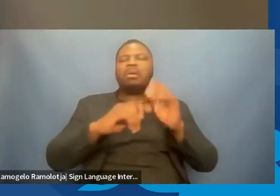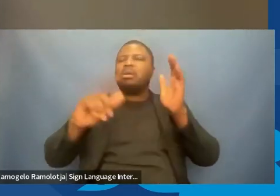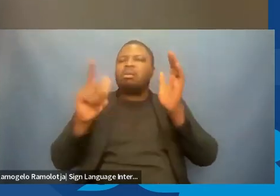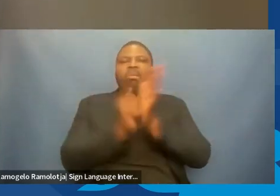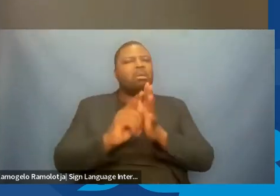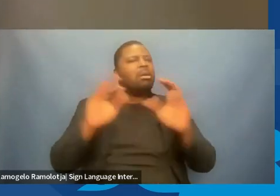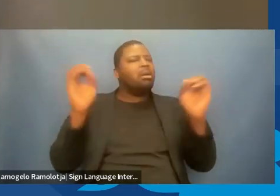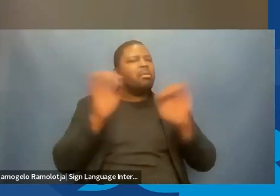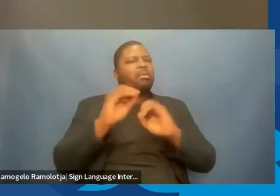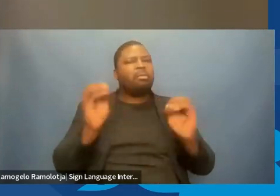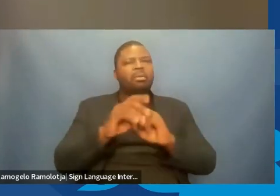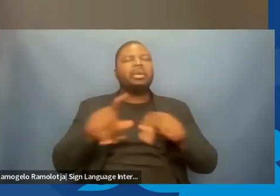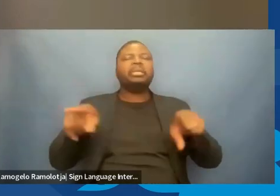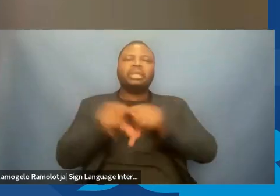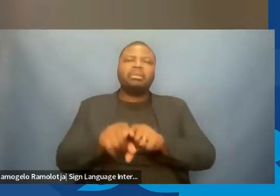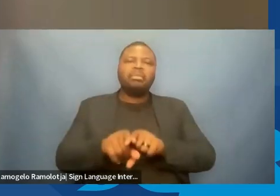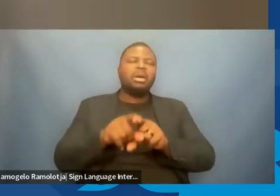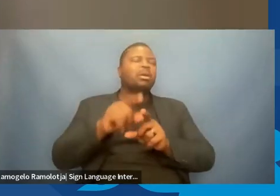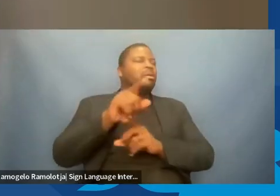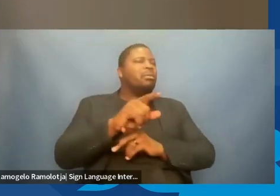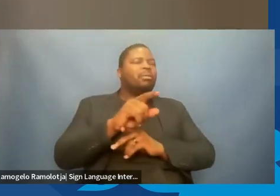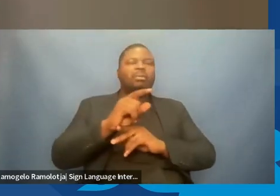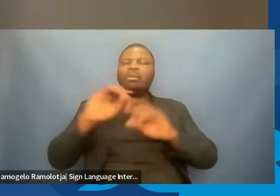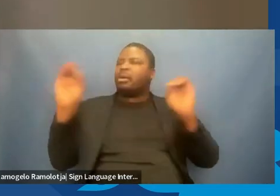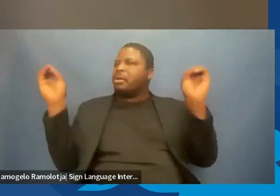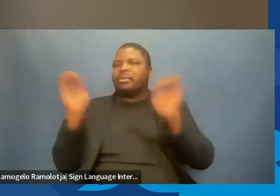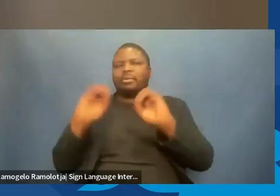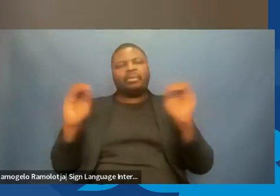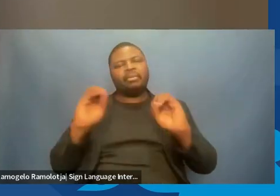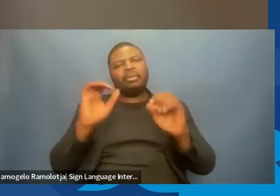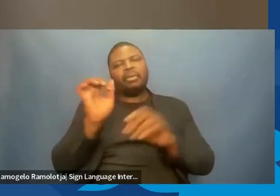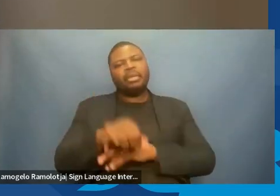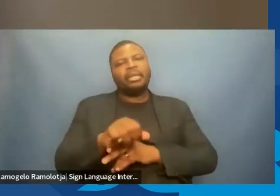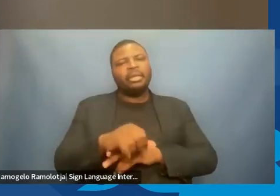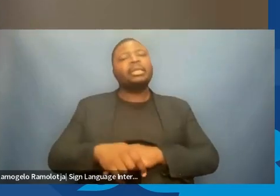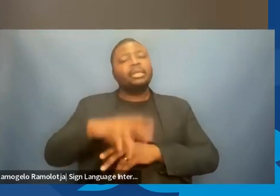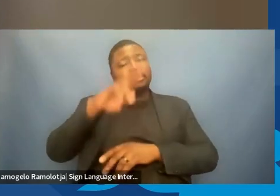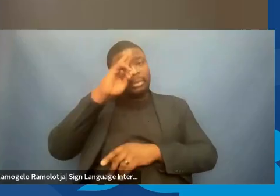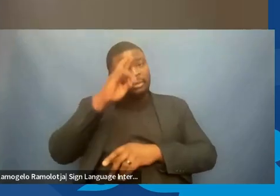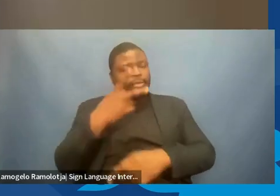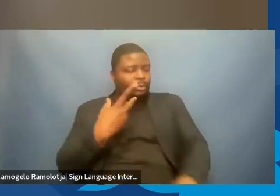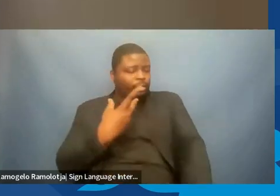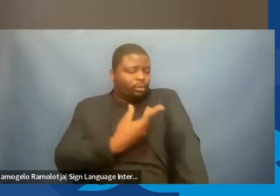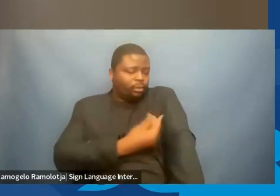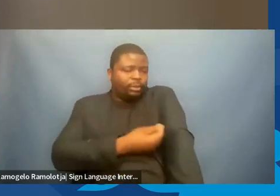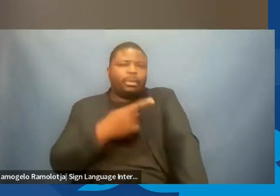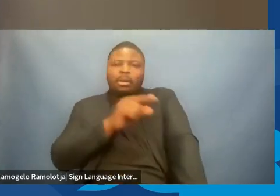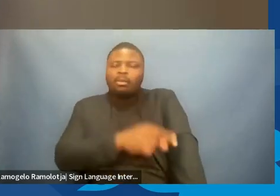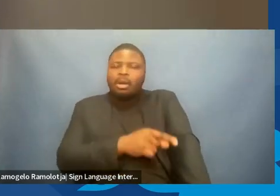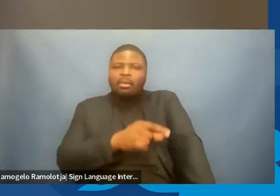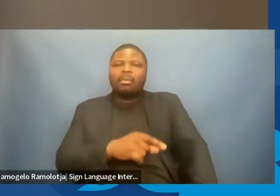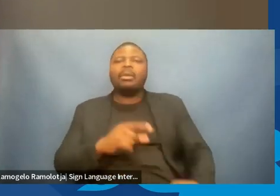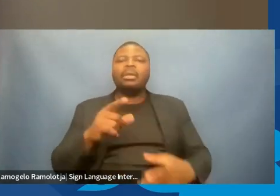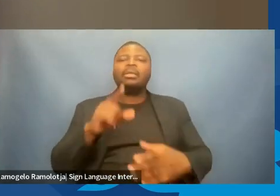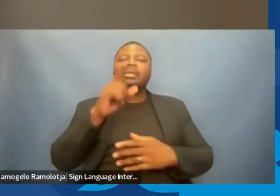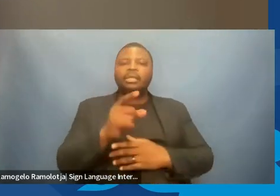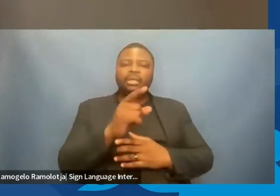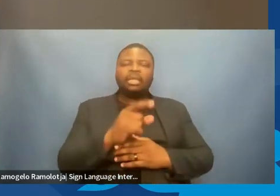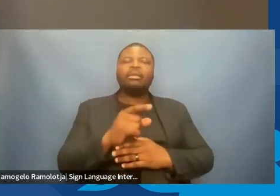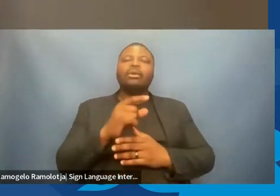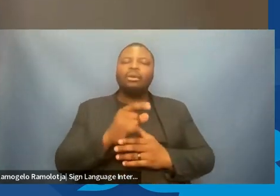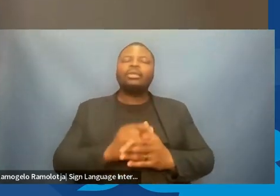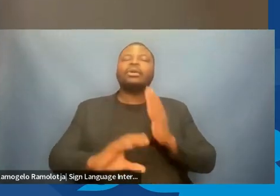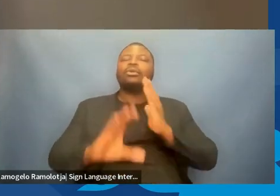actual fact, the provision of needles and syringes is in response to the constitutional right to